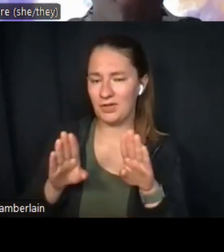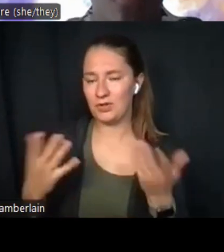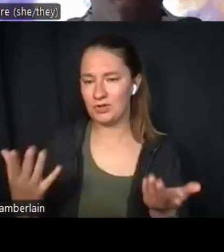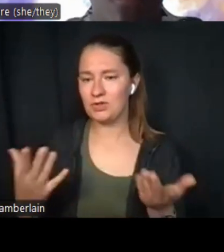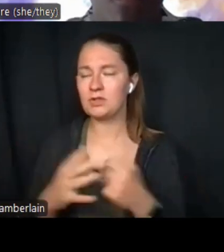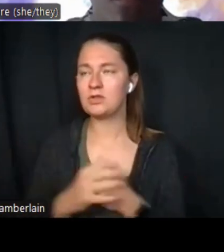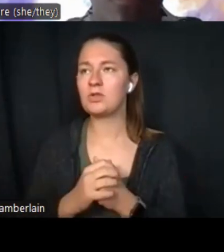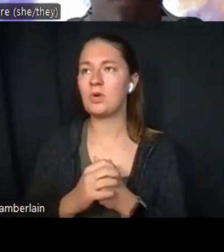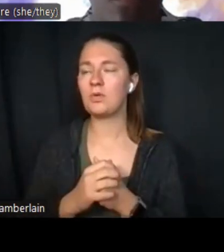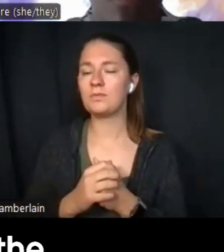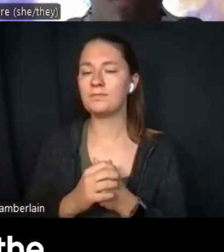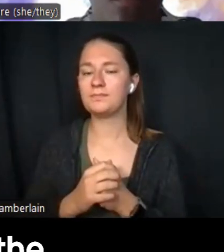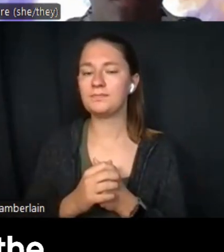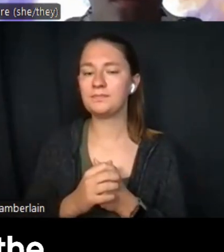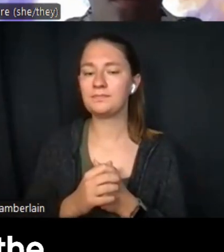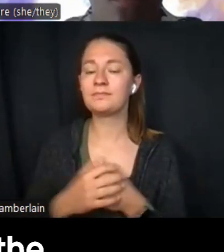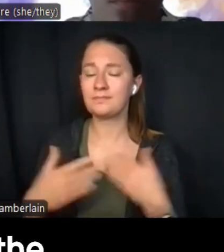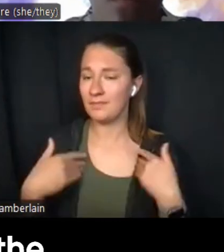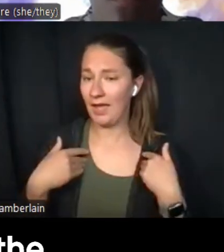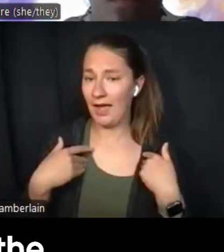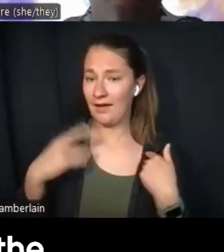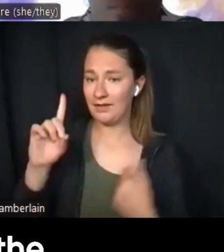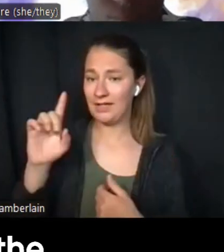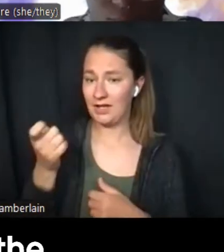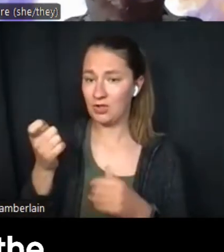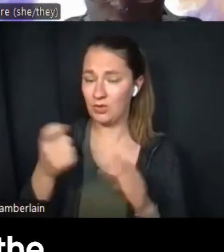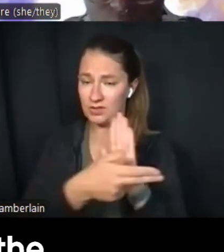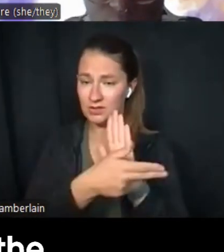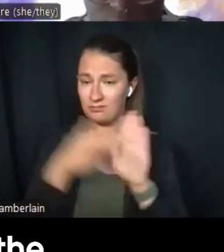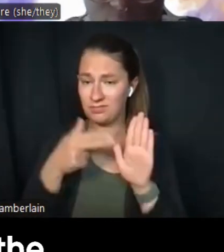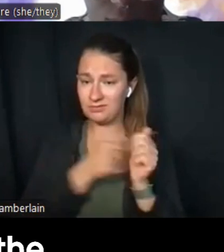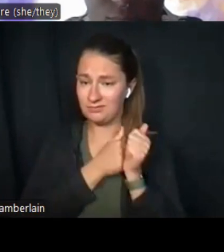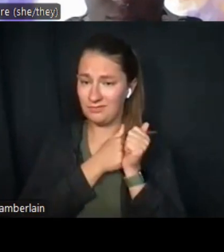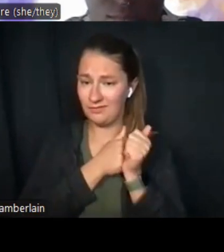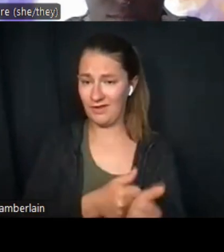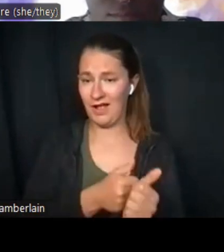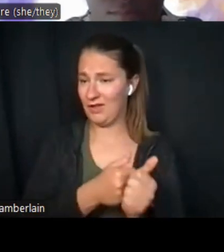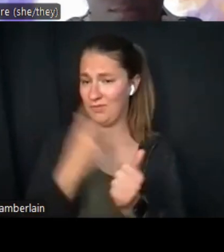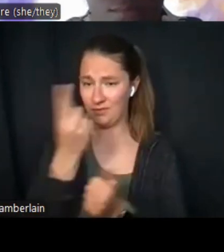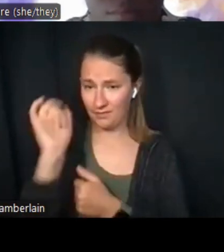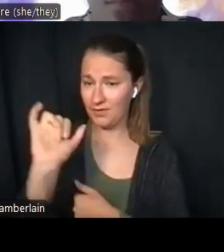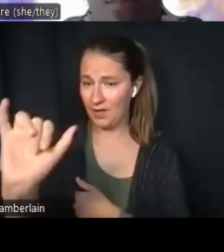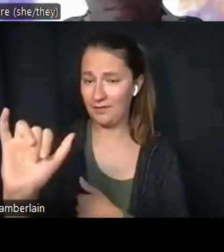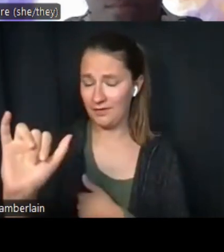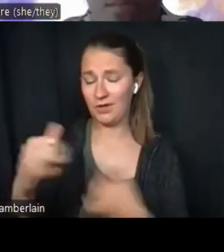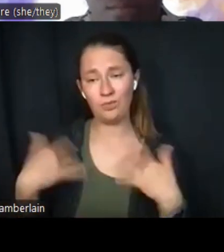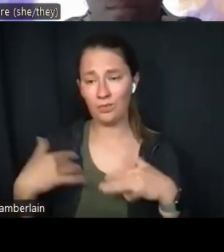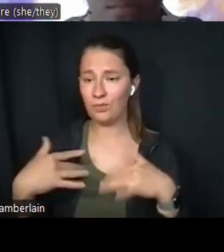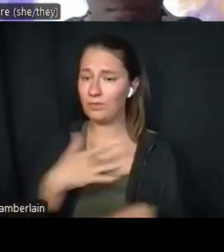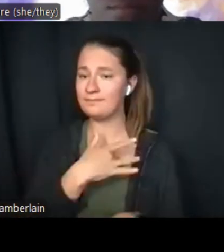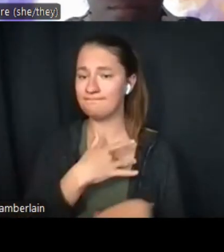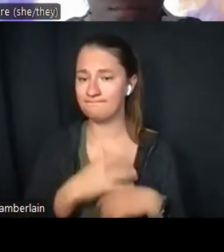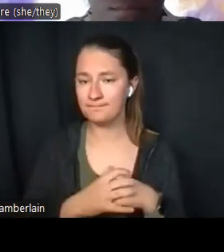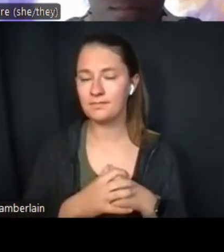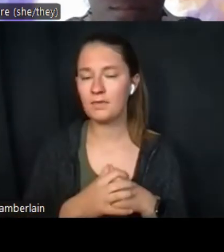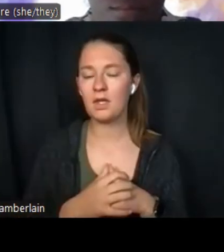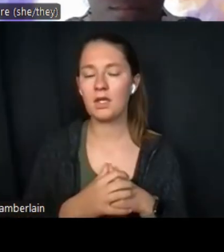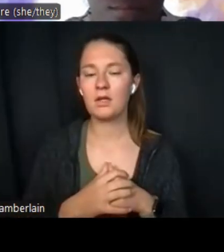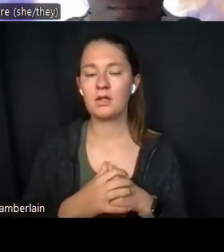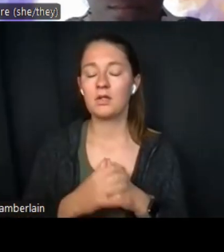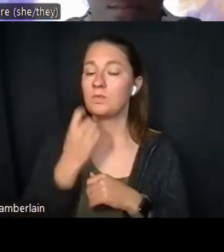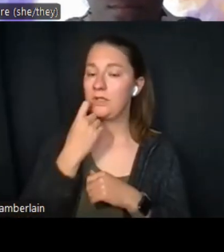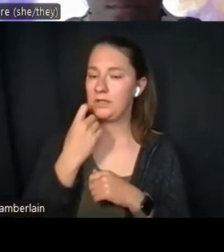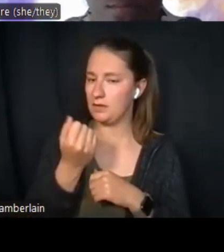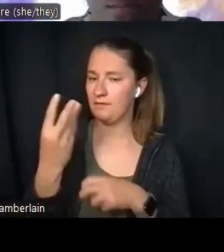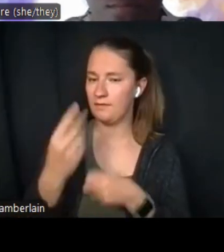also just the idea of having a diagnosis like that follows you for the rest of your life. But more recently, within the last